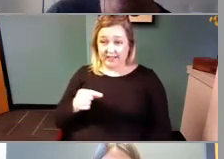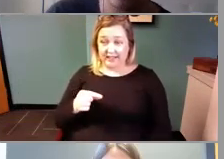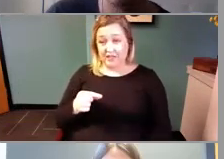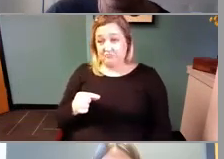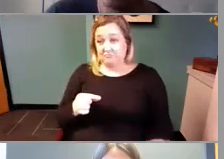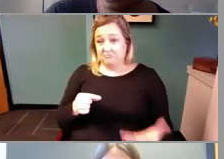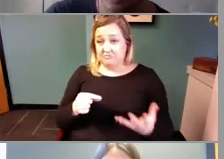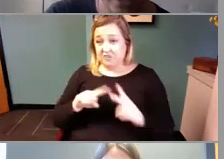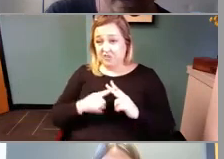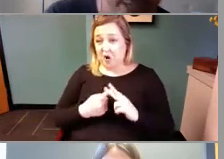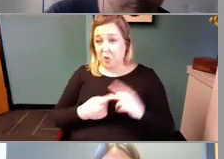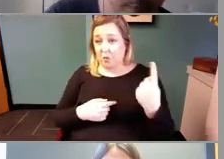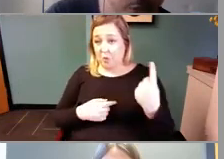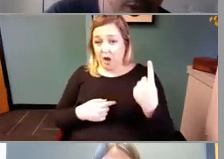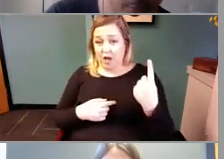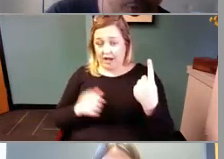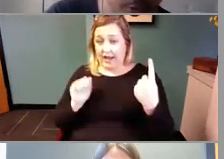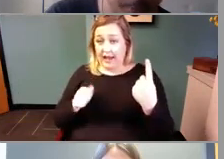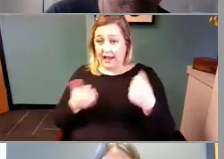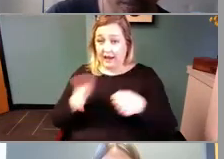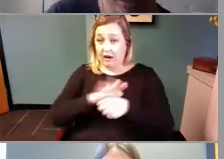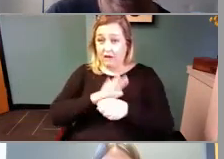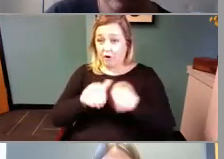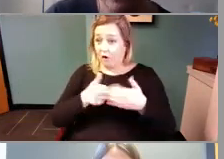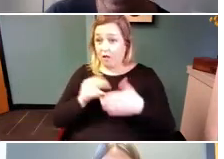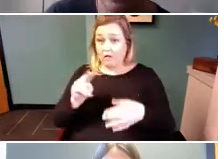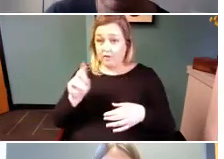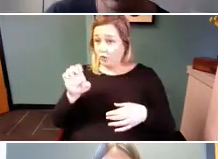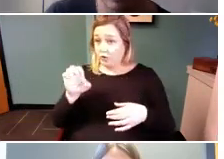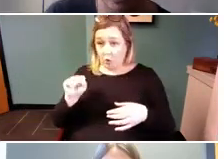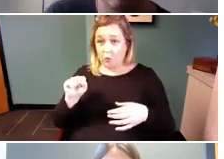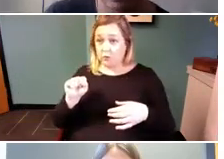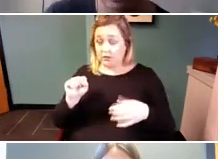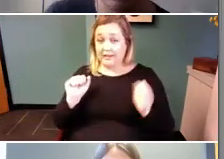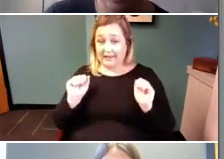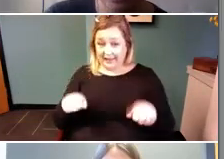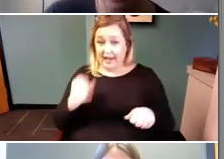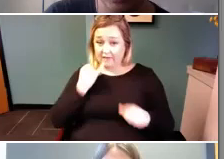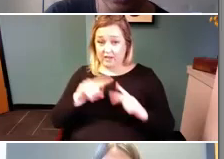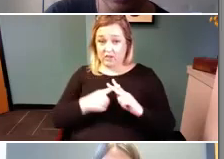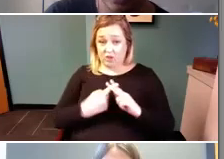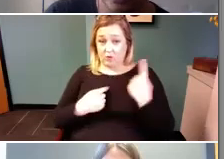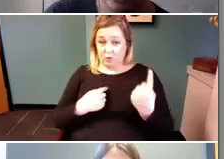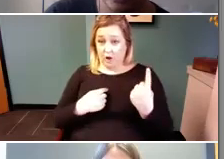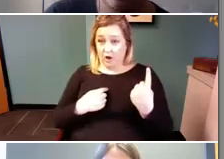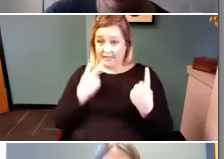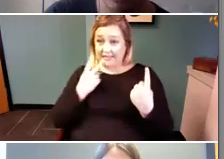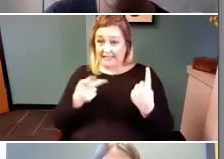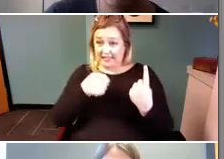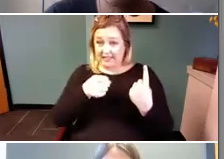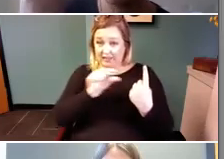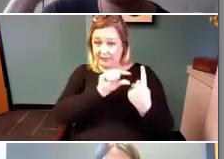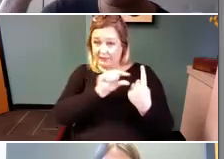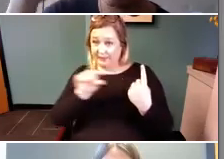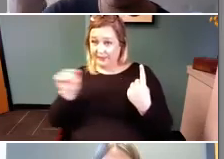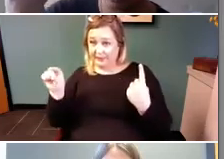those nodes in one go, right? As we were talking about here. If I started with 1, with just the original tree, I can cover all